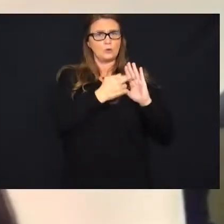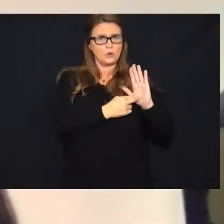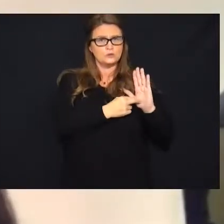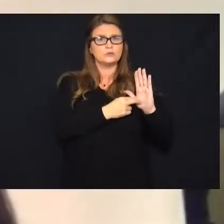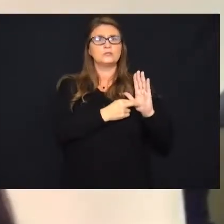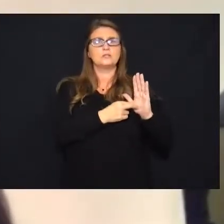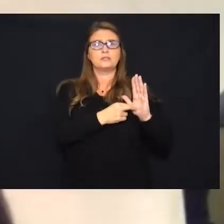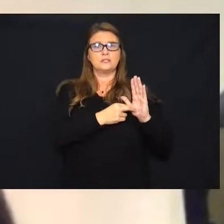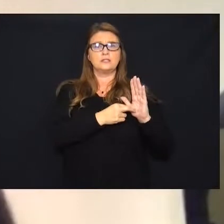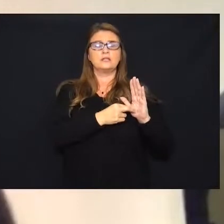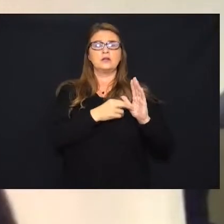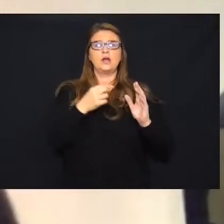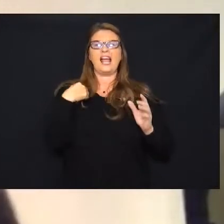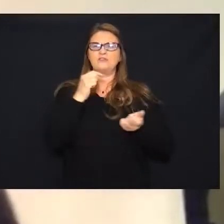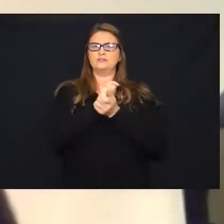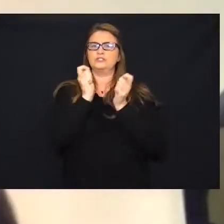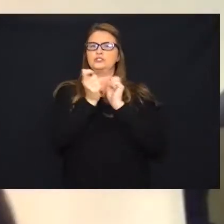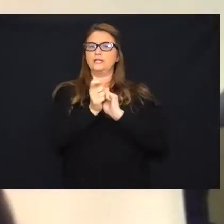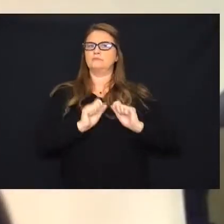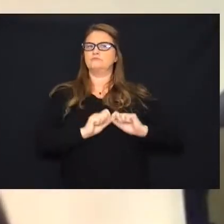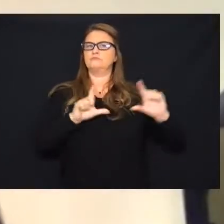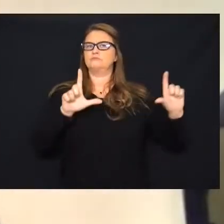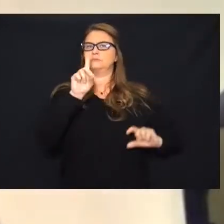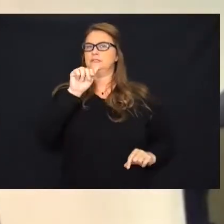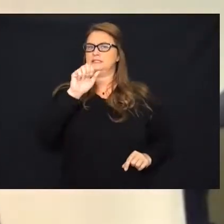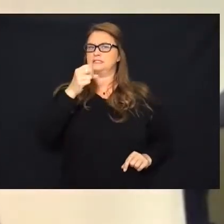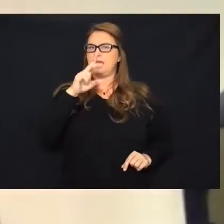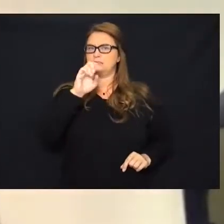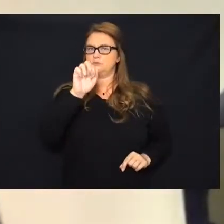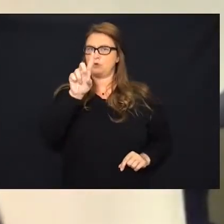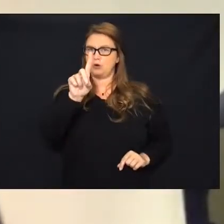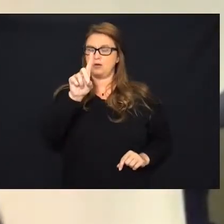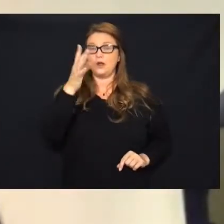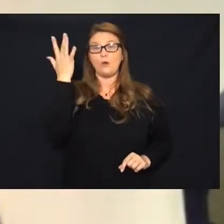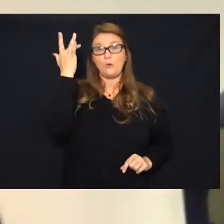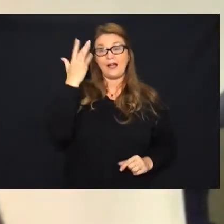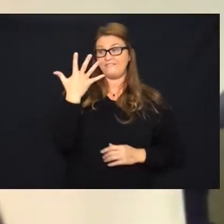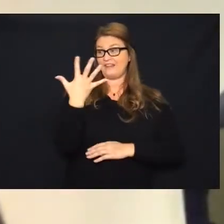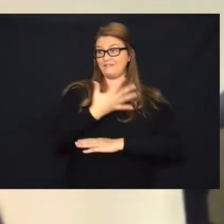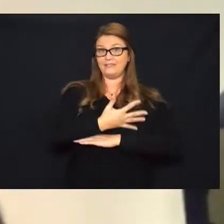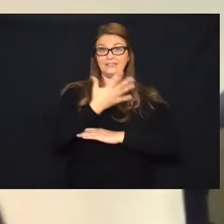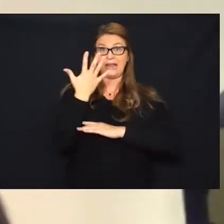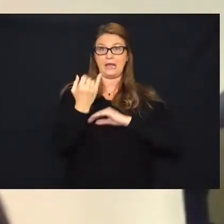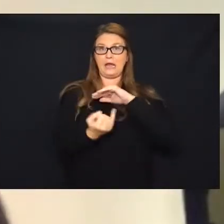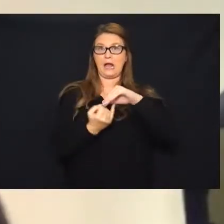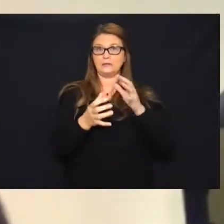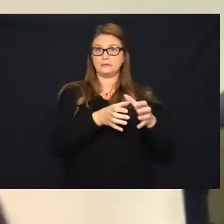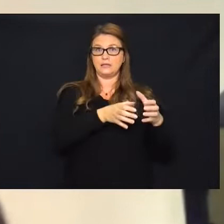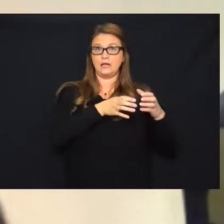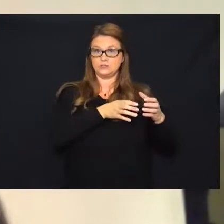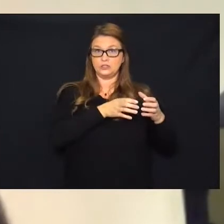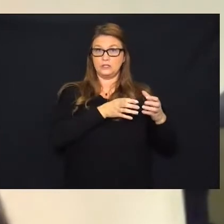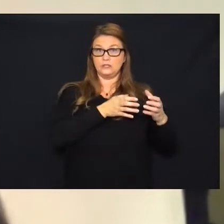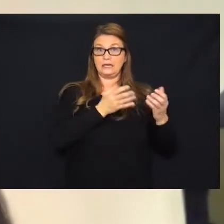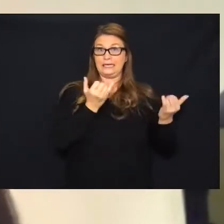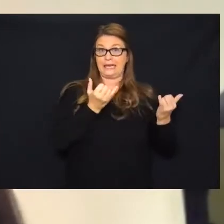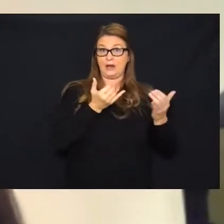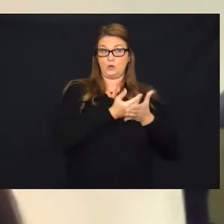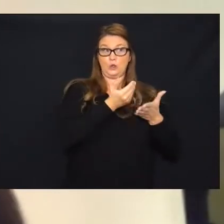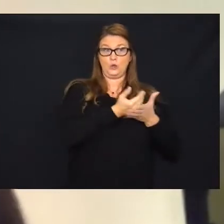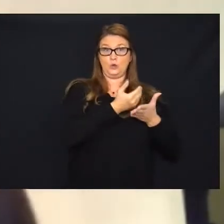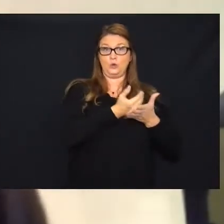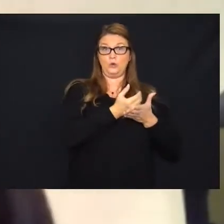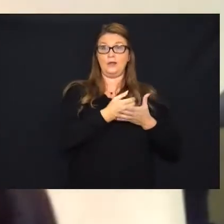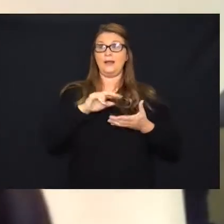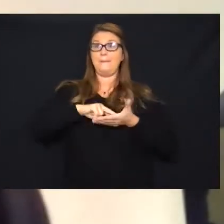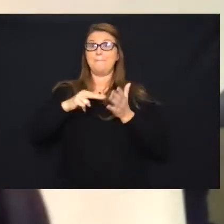an update to our dashboard, as the governor stated. Because of the 5-day isolation period, the cases or the active